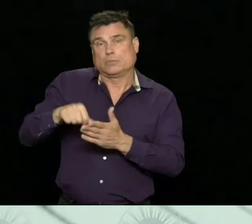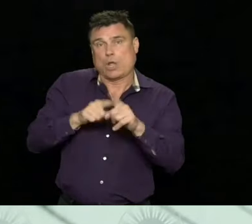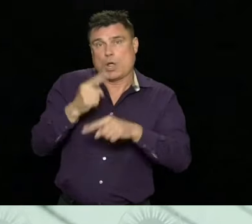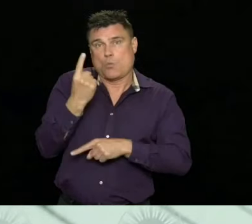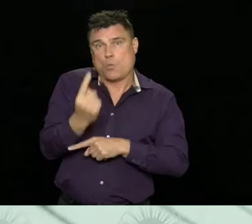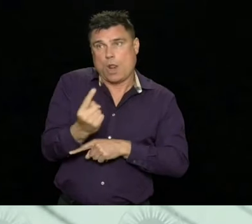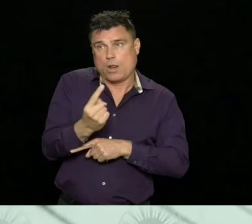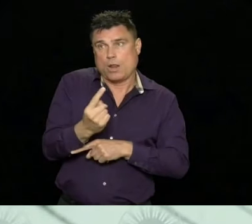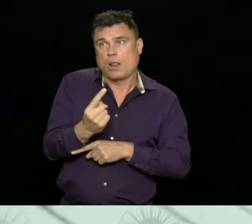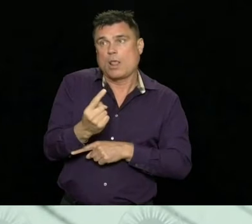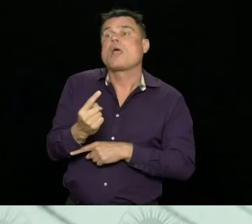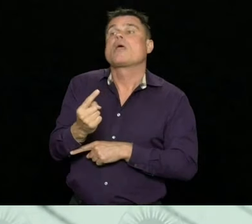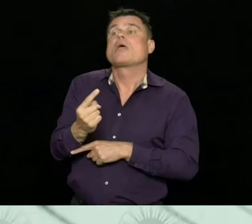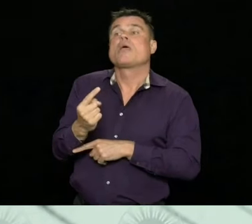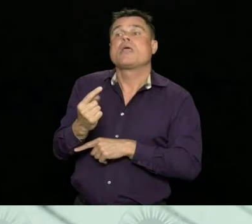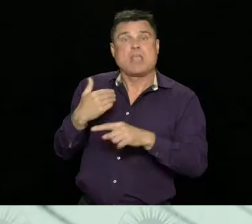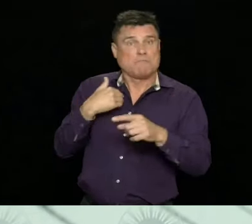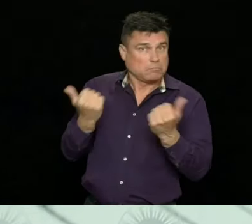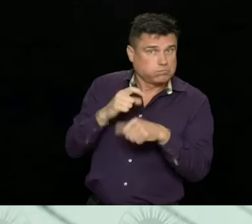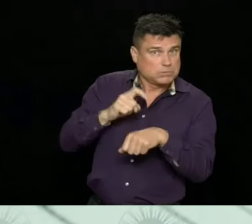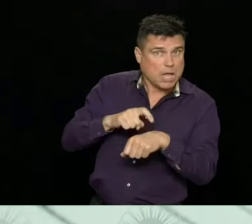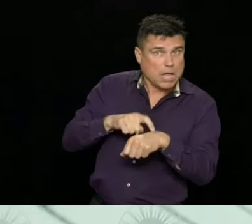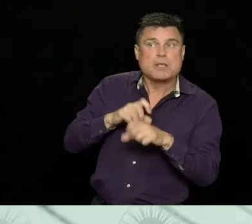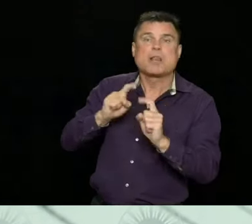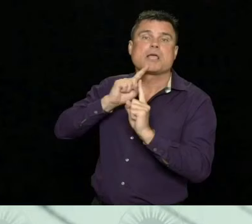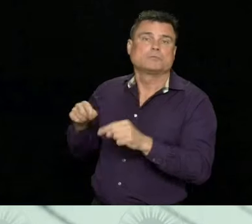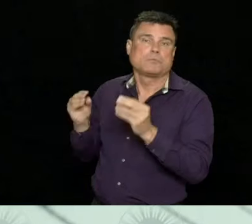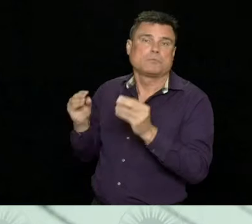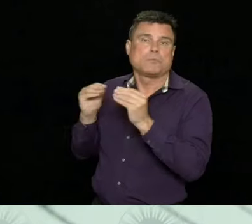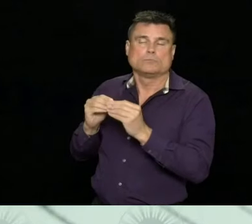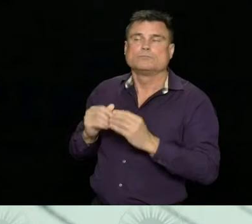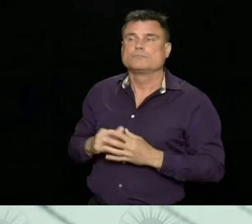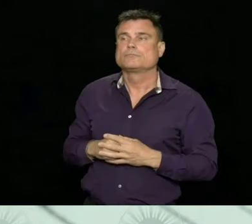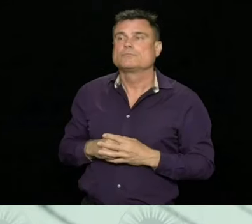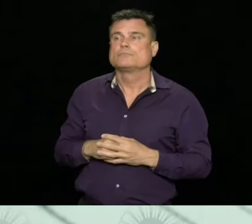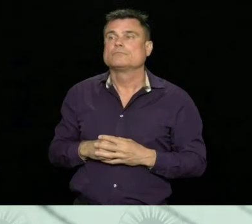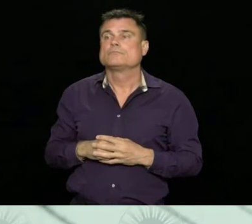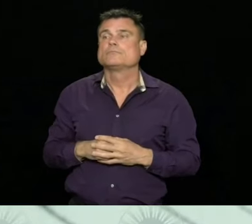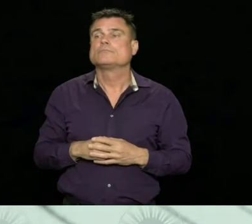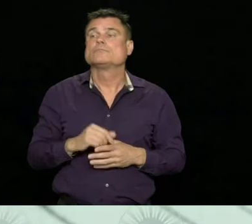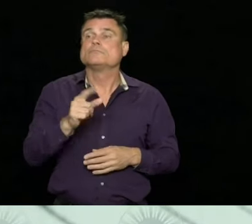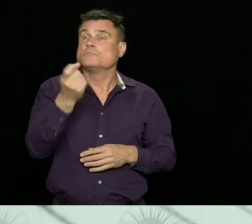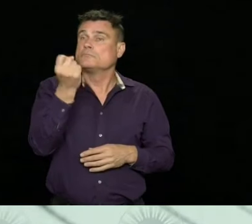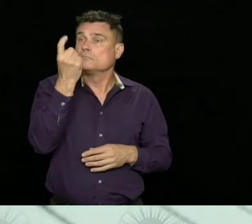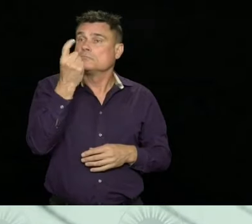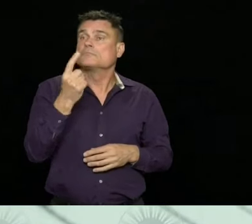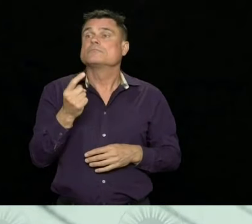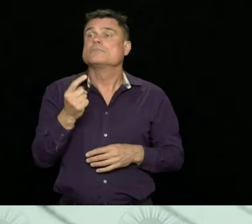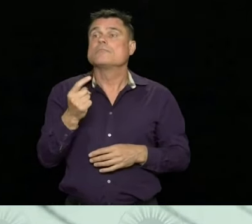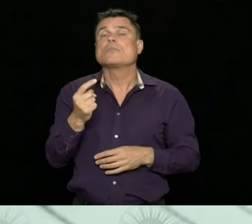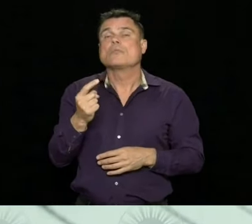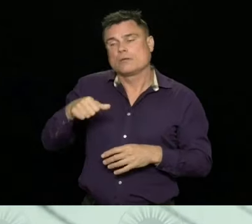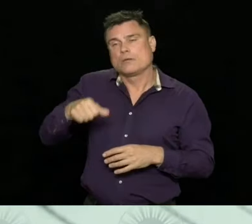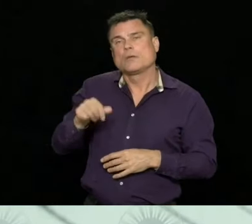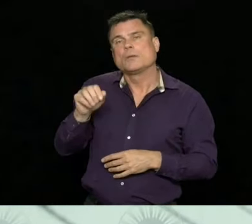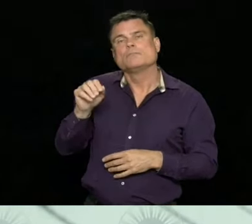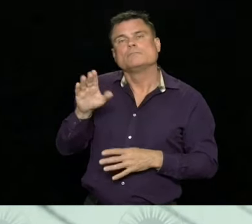be audible till I call out your name, so please keep your phones unmuted. We begin today with Tanya Fletcher, CBC. Tanya, go ahead,